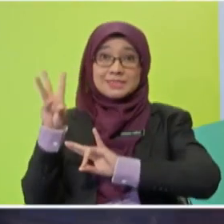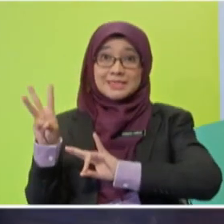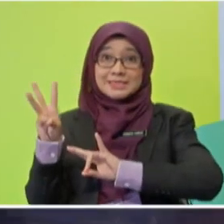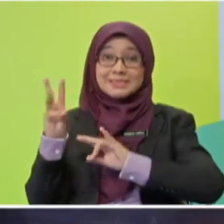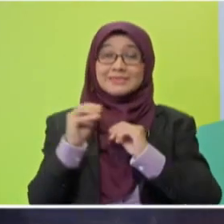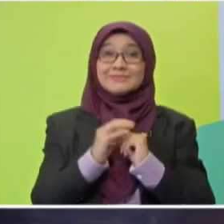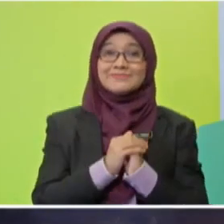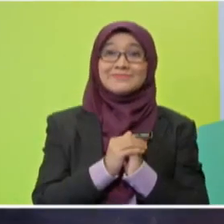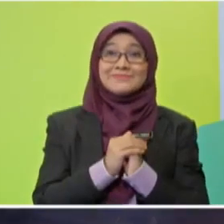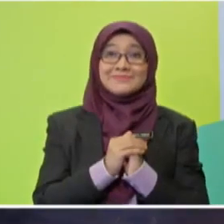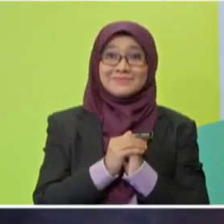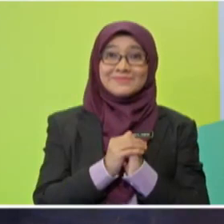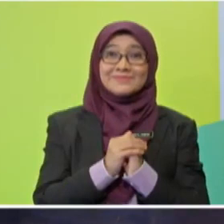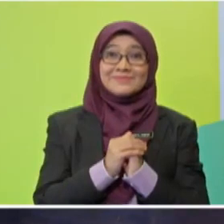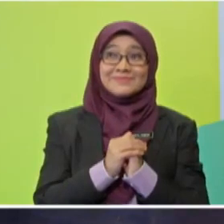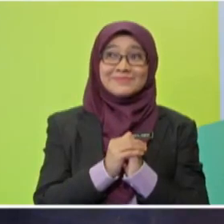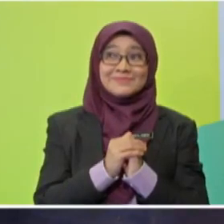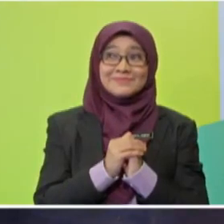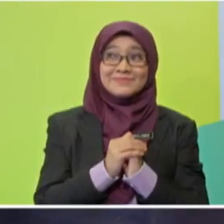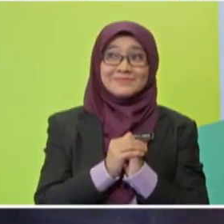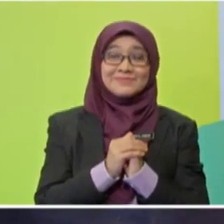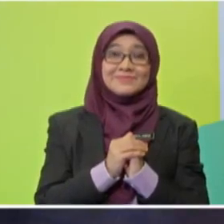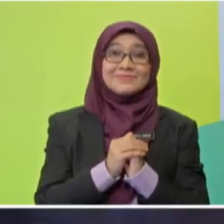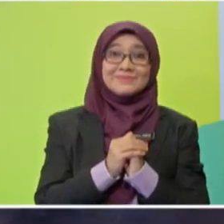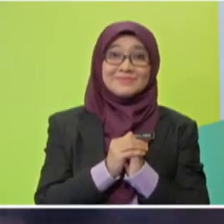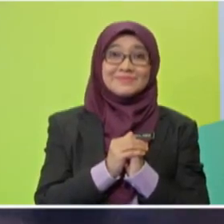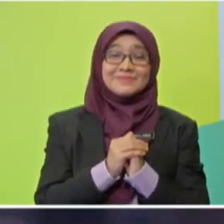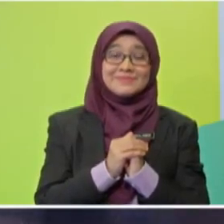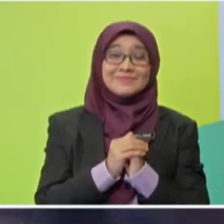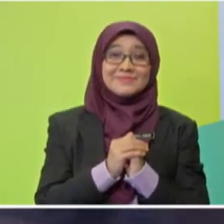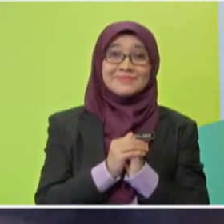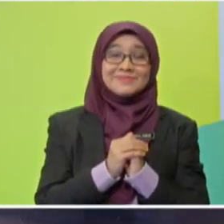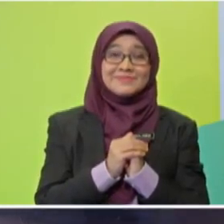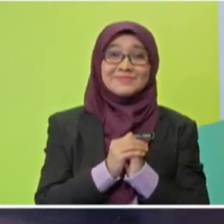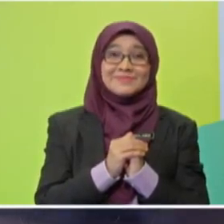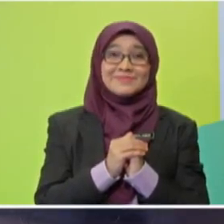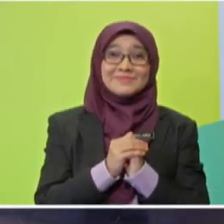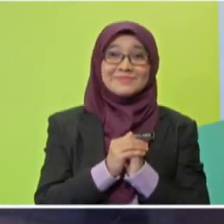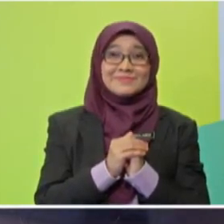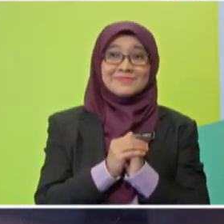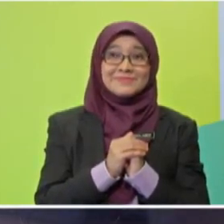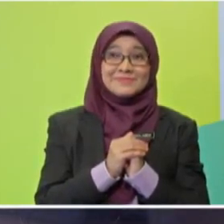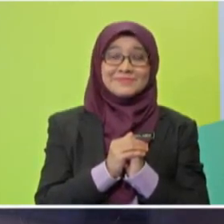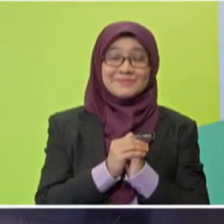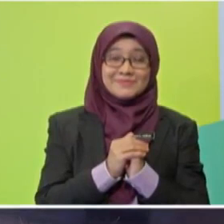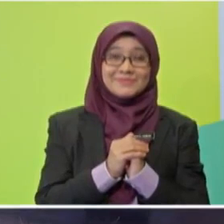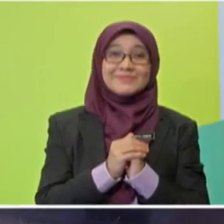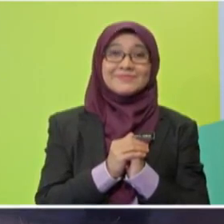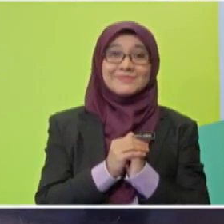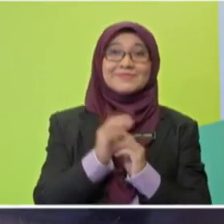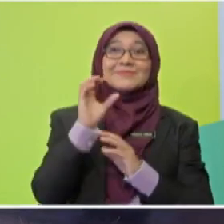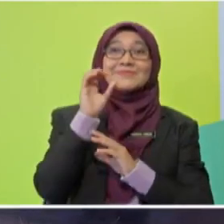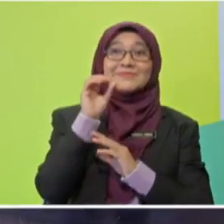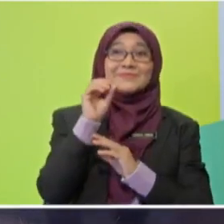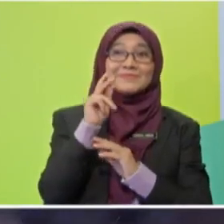87.36. Okay. Yes, year 1, so 87.36. Wonderful, okay. wonderful. So, we'll answer Jeshira, she deserves for another star.